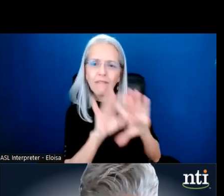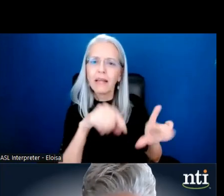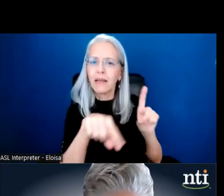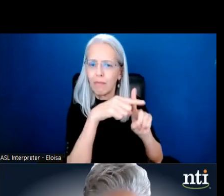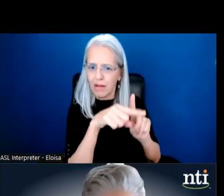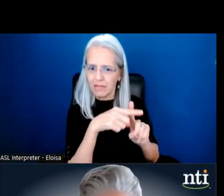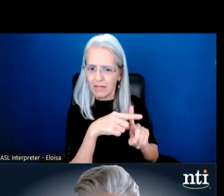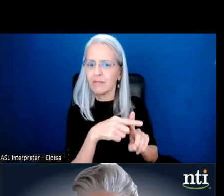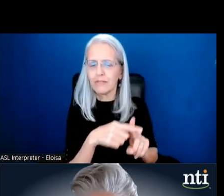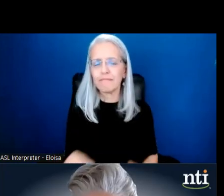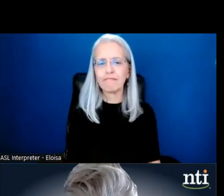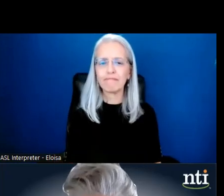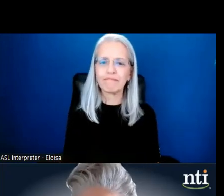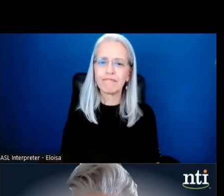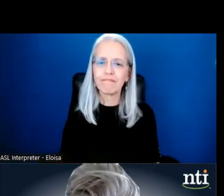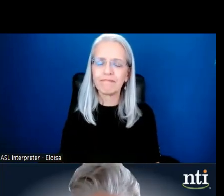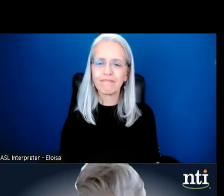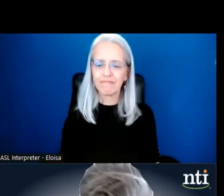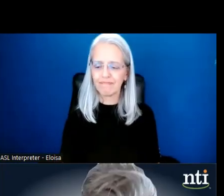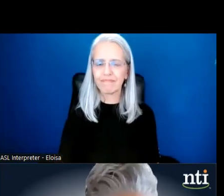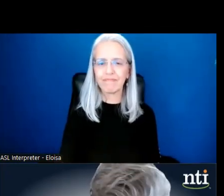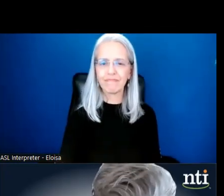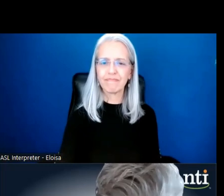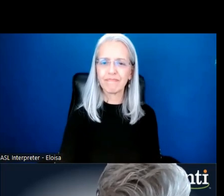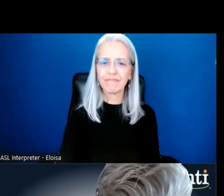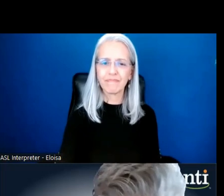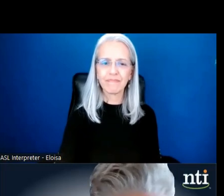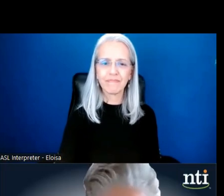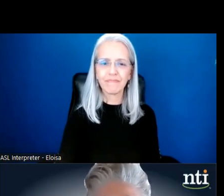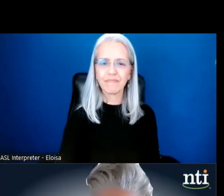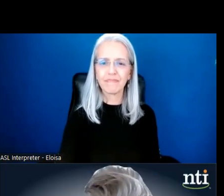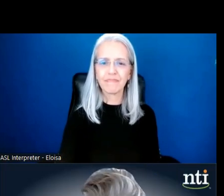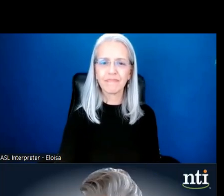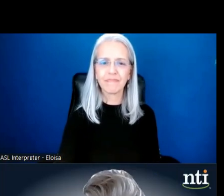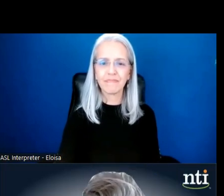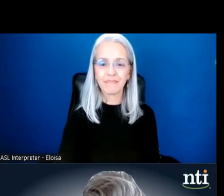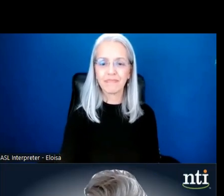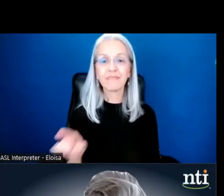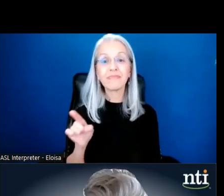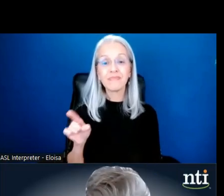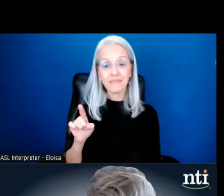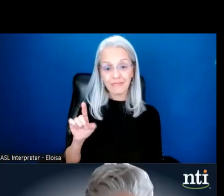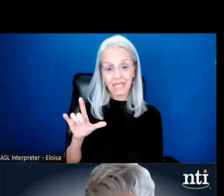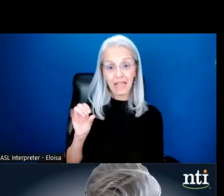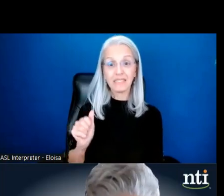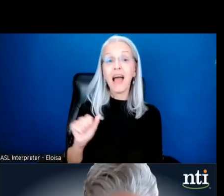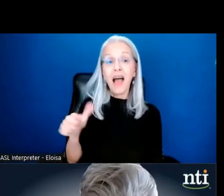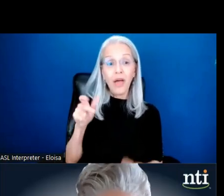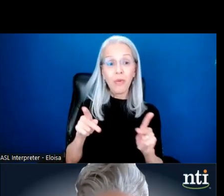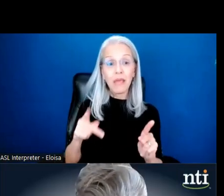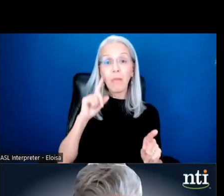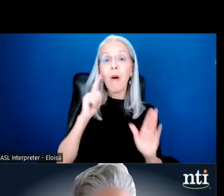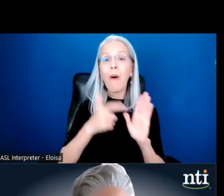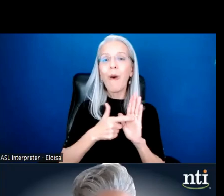as well. So A lot of thank you. people did. Somebody else mentioned a car in the driveway. So there's a lot of